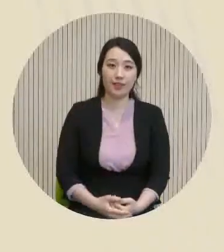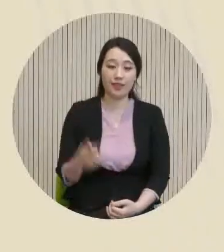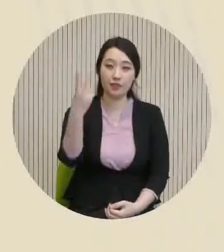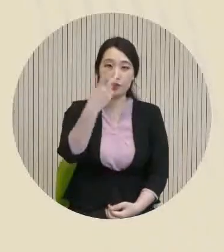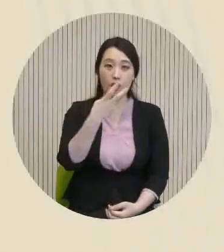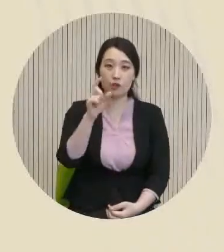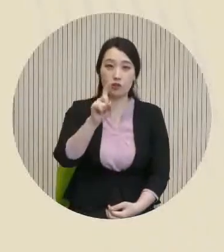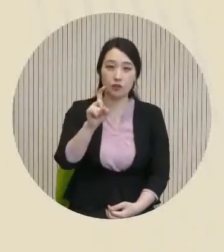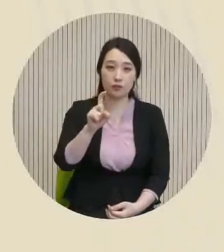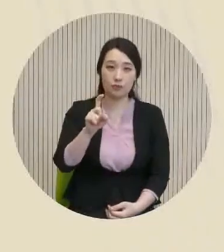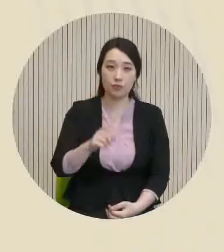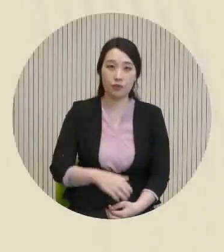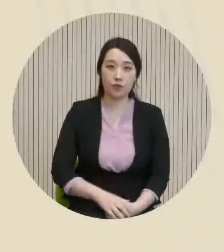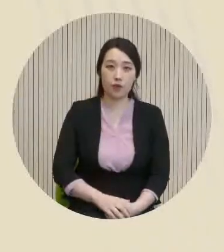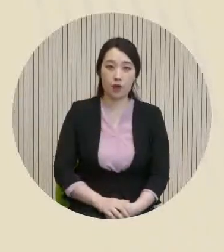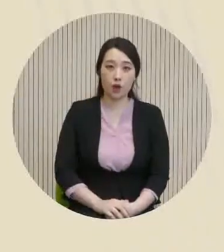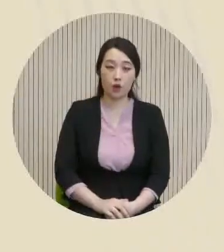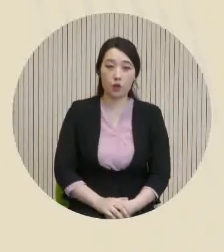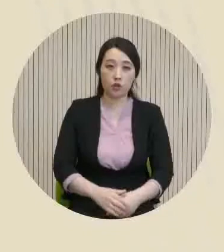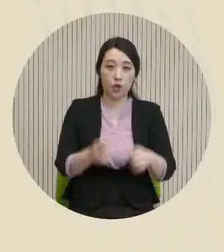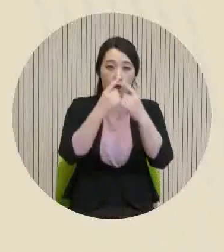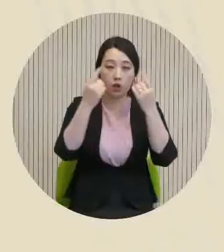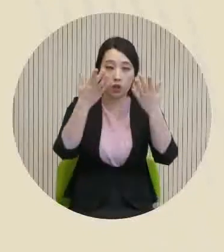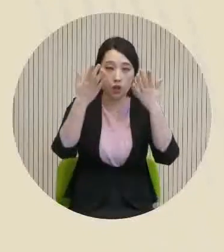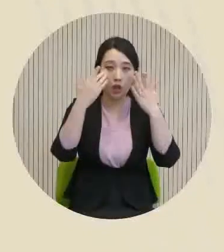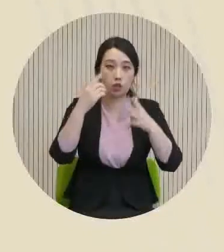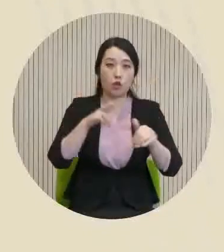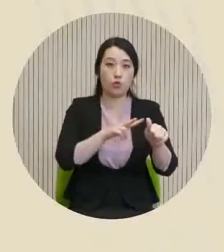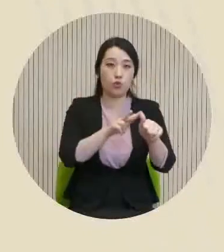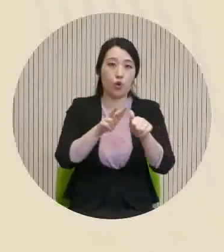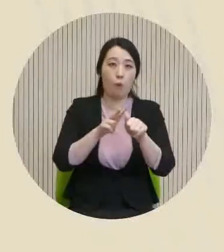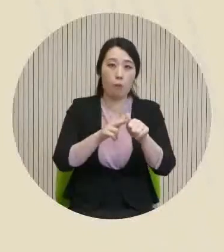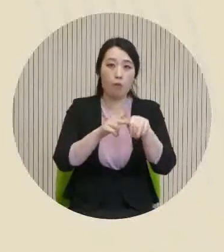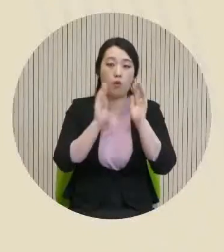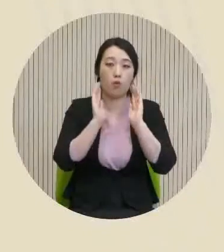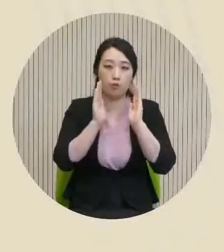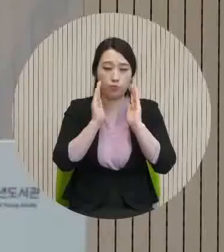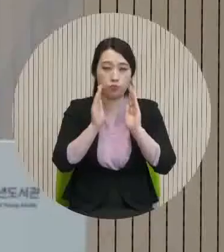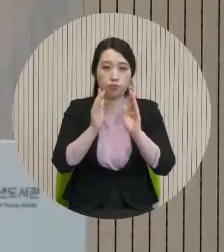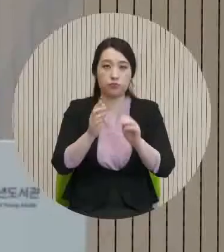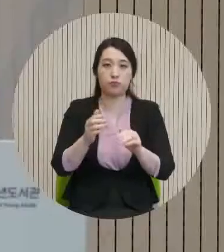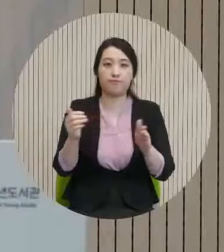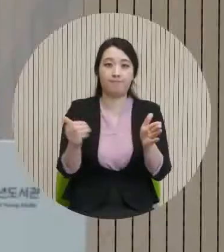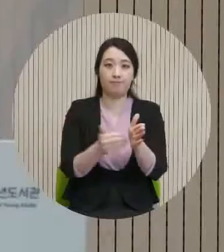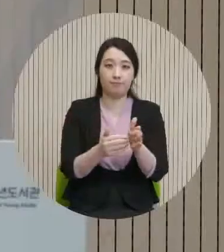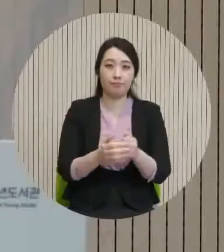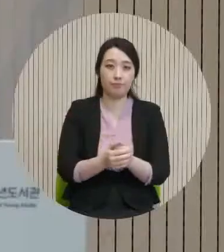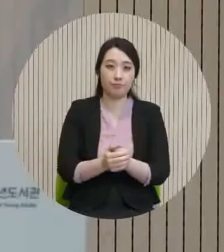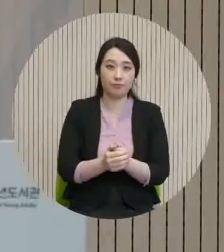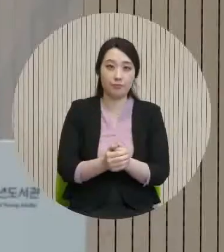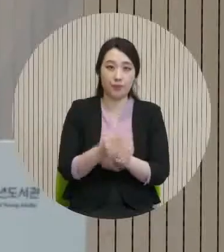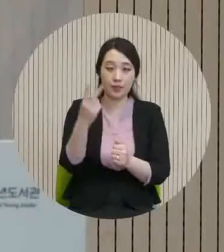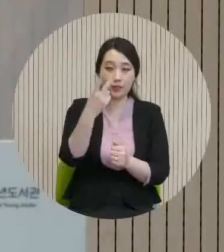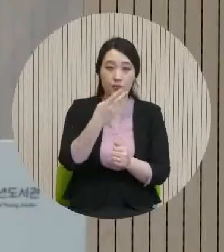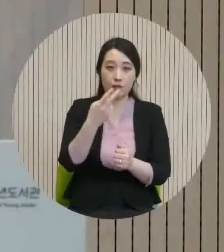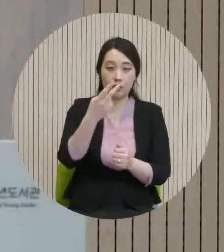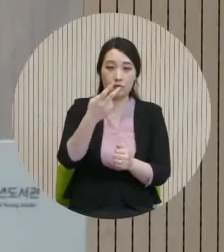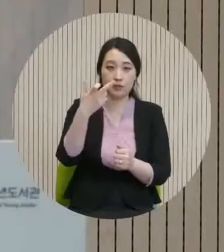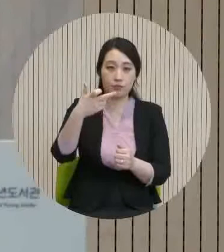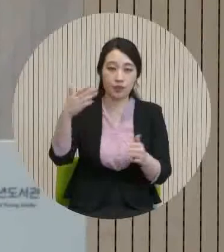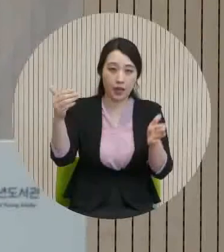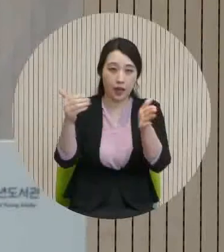Singapore. He received the master's degree on informatics at Nanyang Technical University